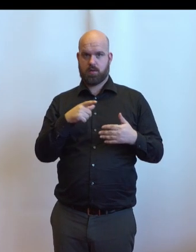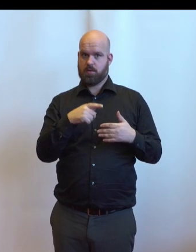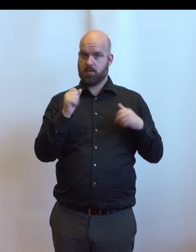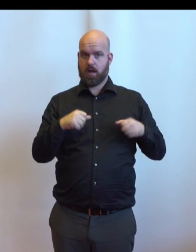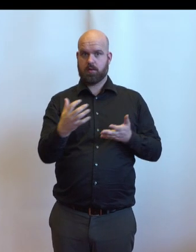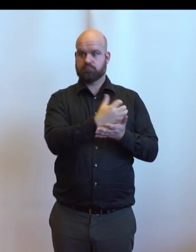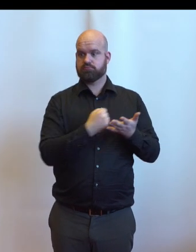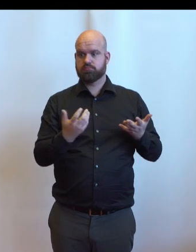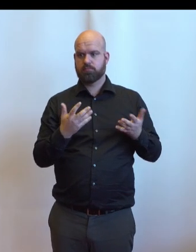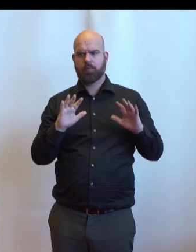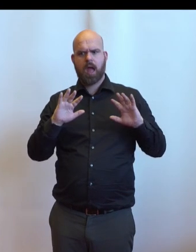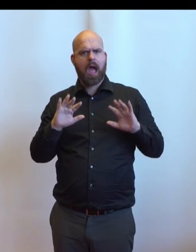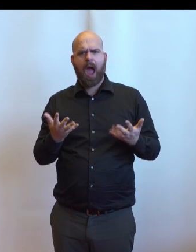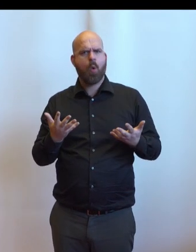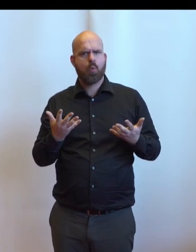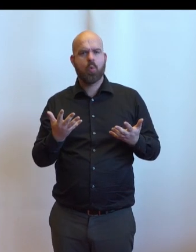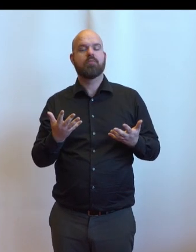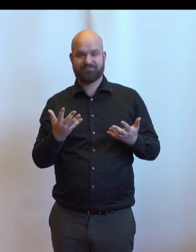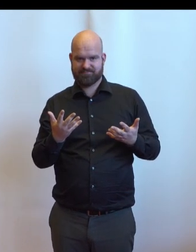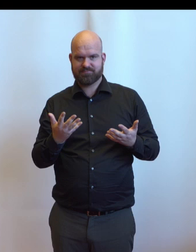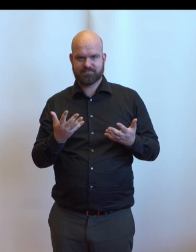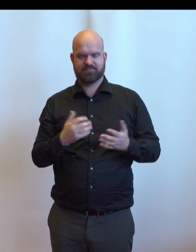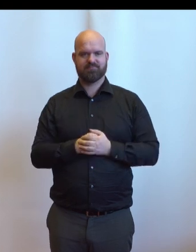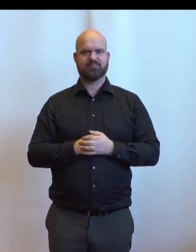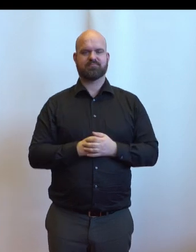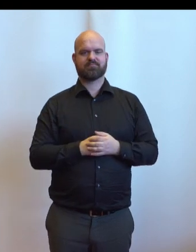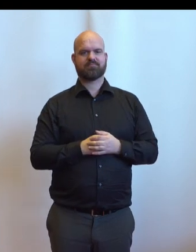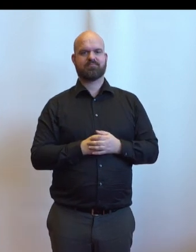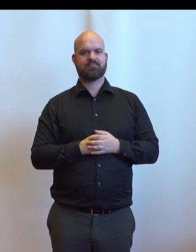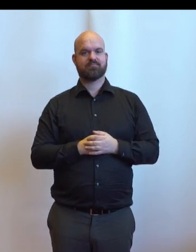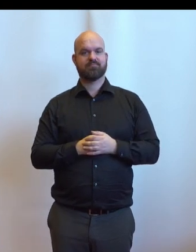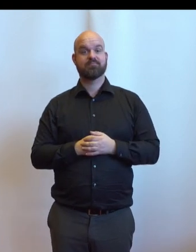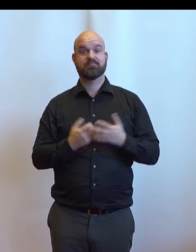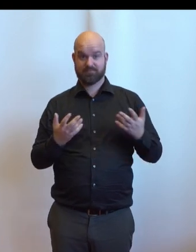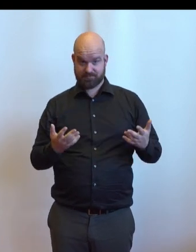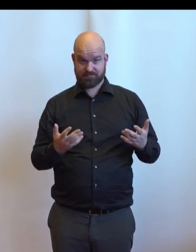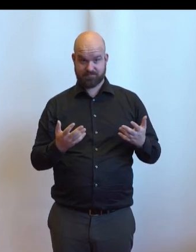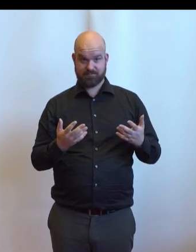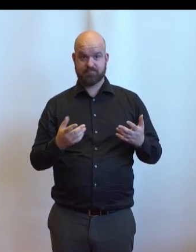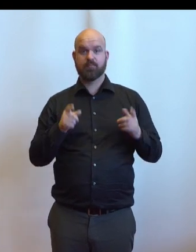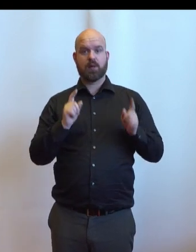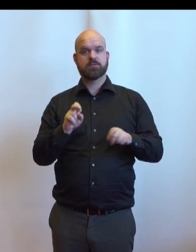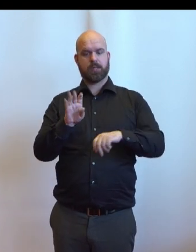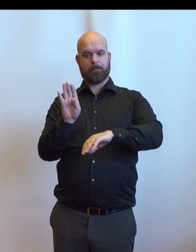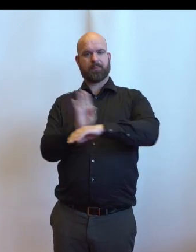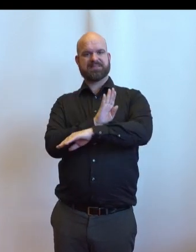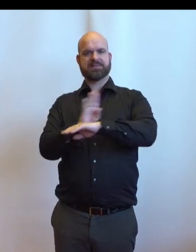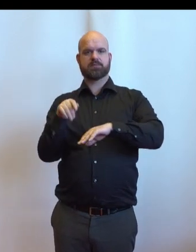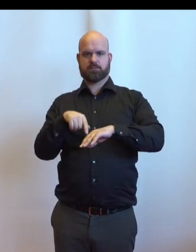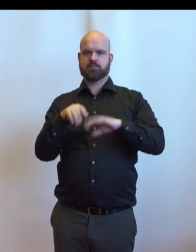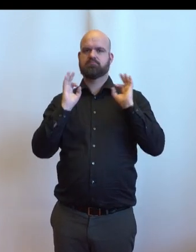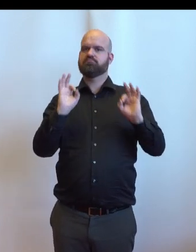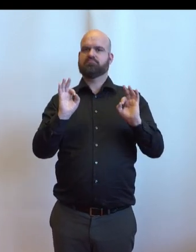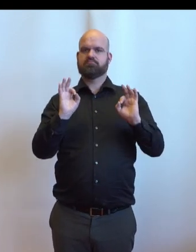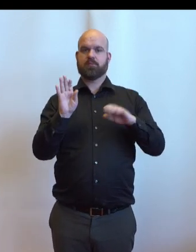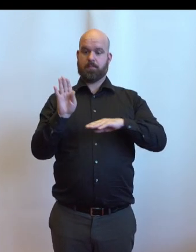Well, we believe that inclusion is everyone's business and that it's good for business. A lot of companies that we work with really want to be inclusive but